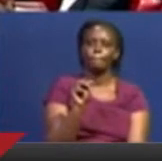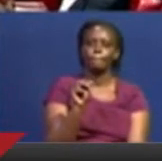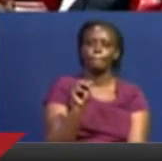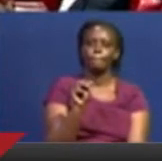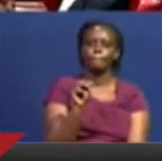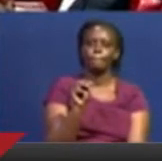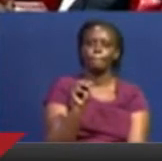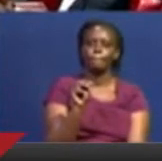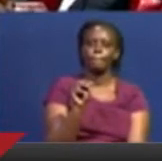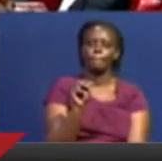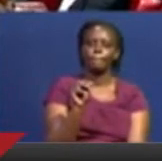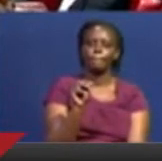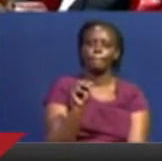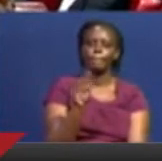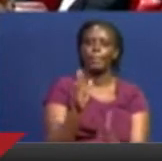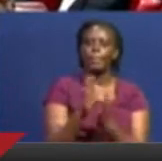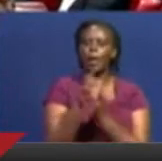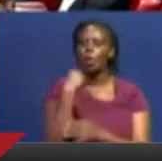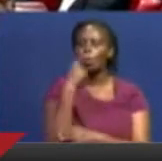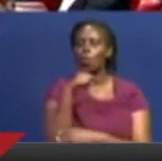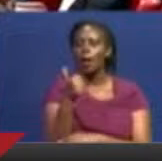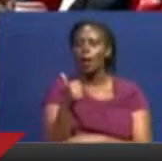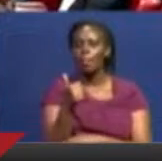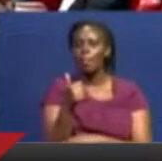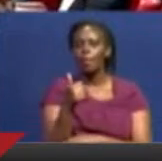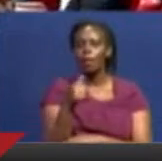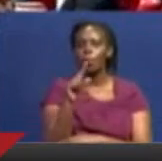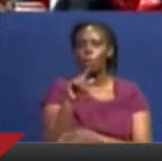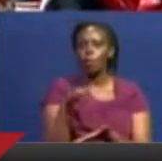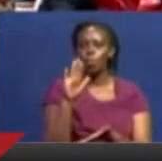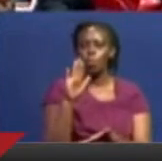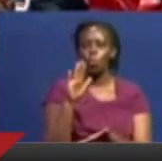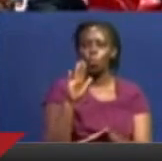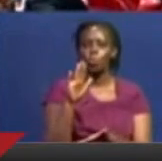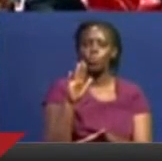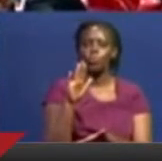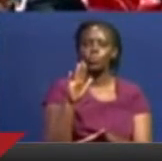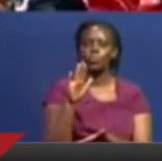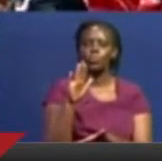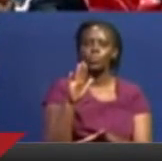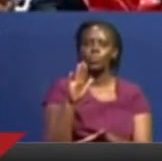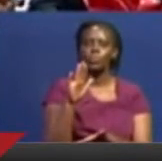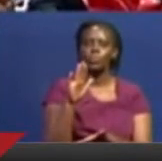Yes. And who else? One more.